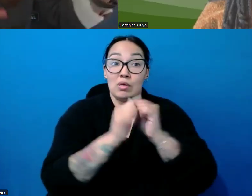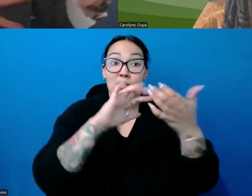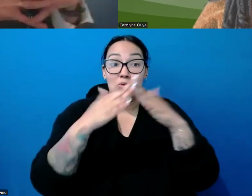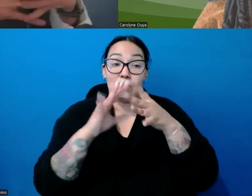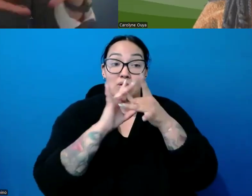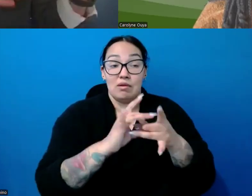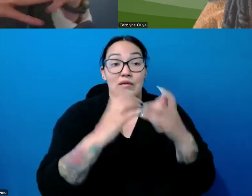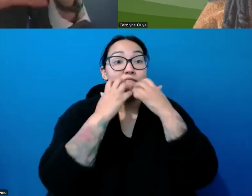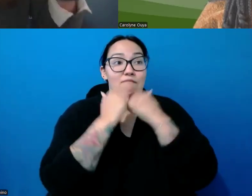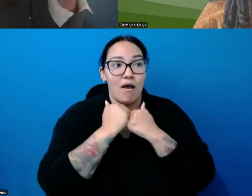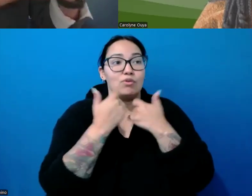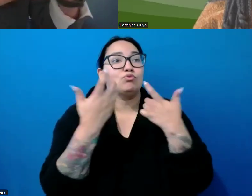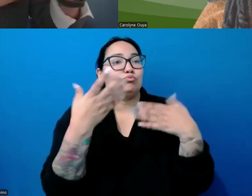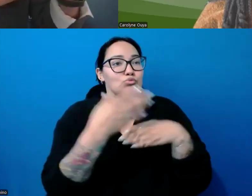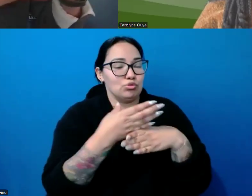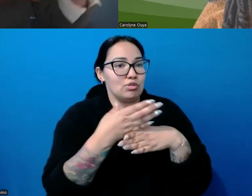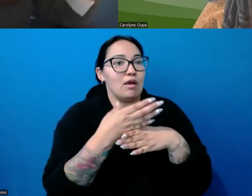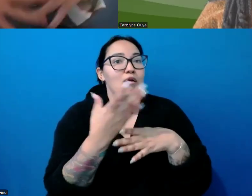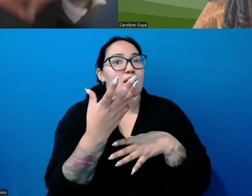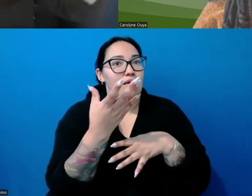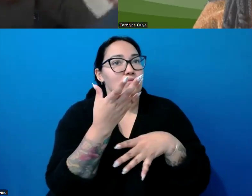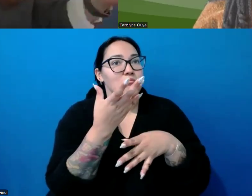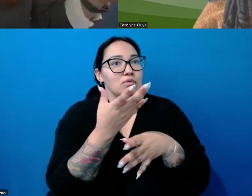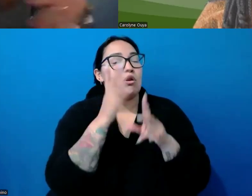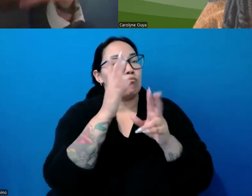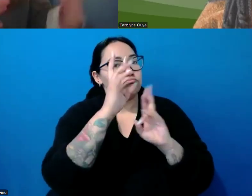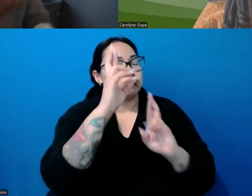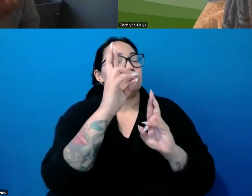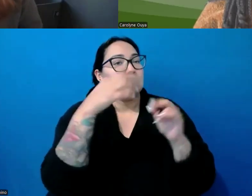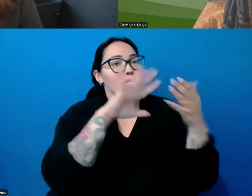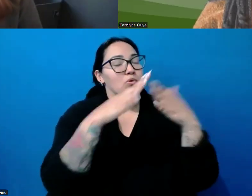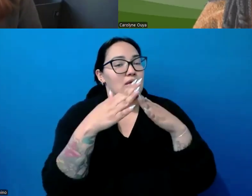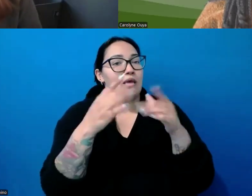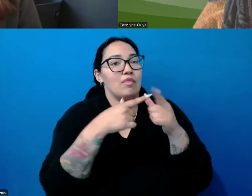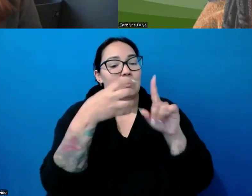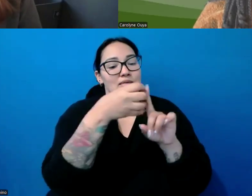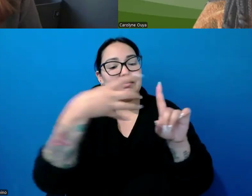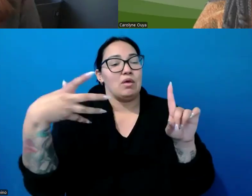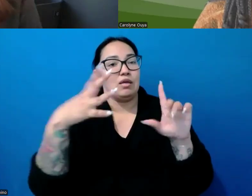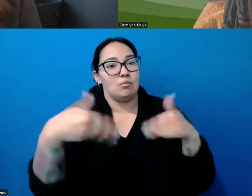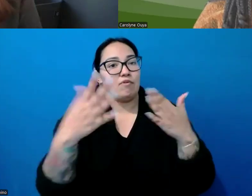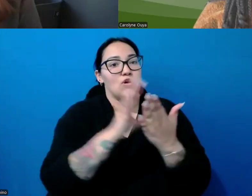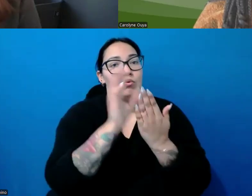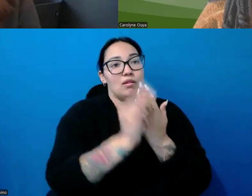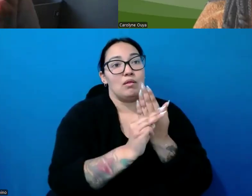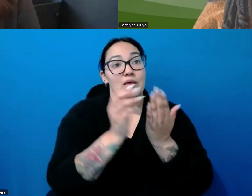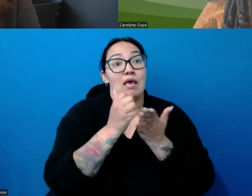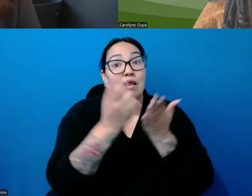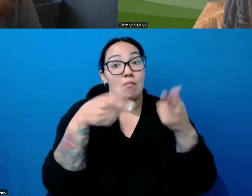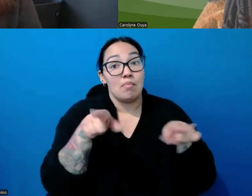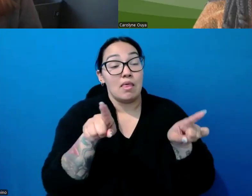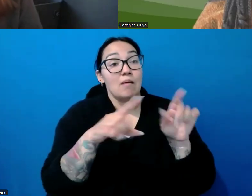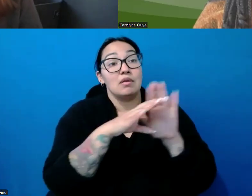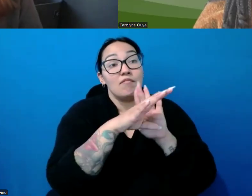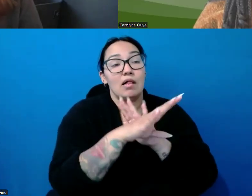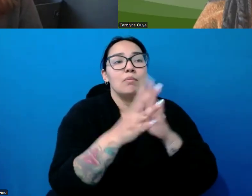that we share and uphold in our community. And then we expand that to deliver the curriculum and help them develop a path and a plan